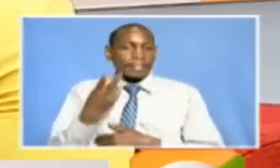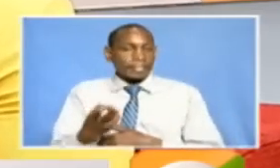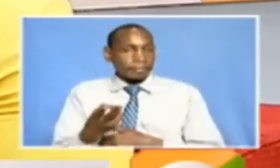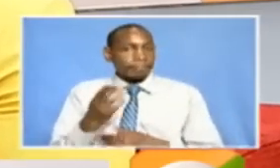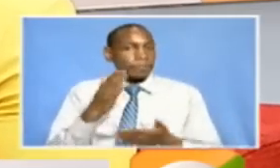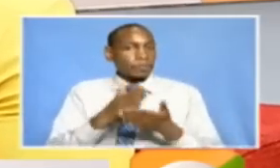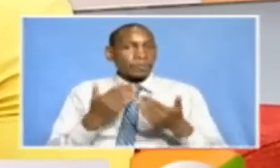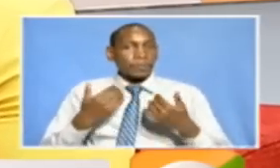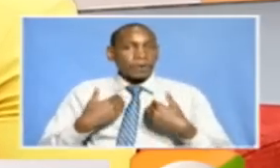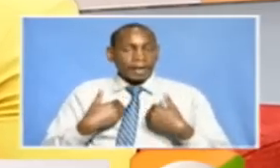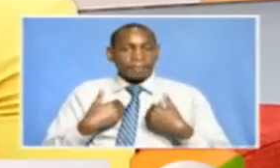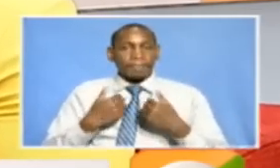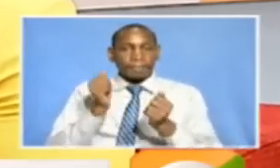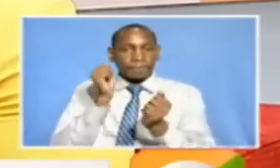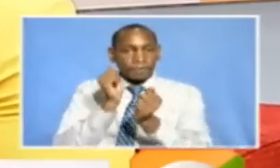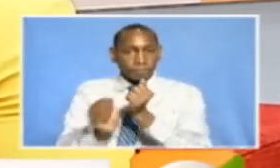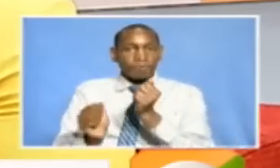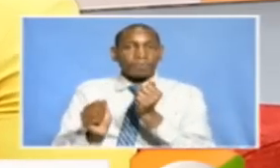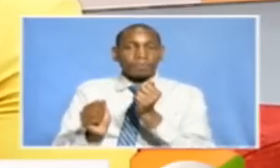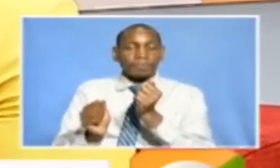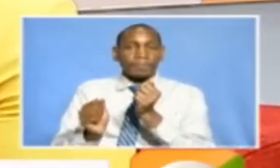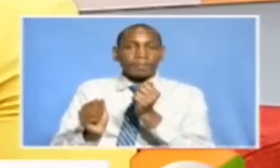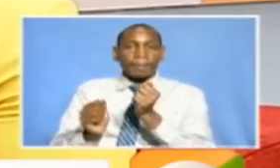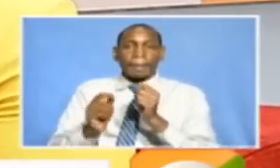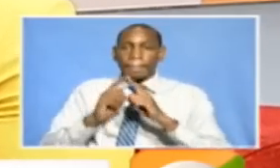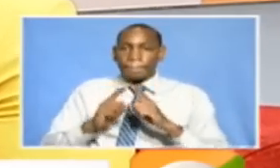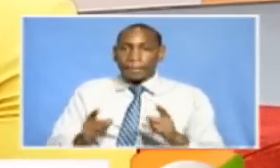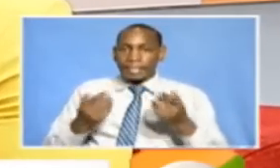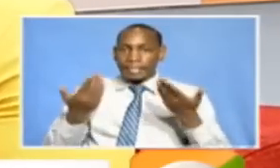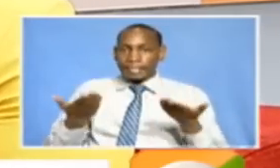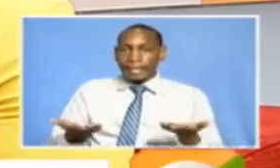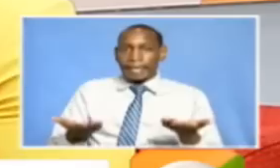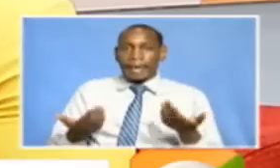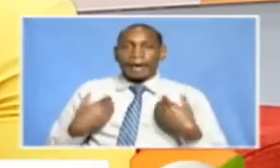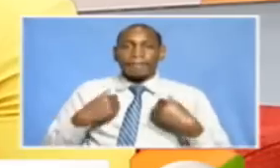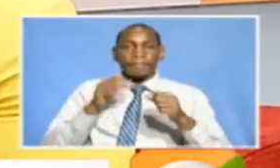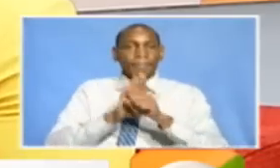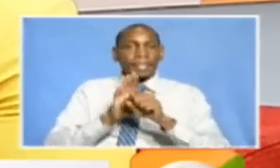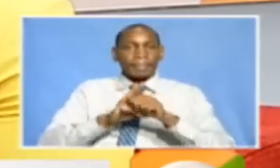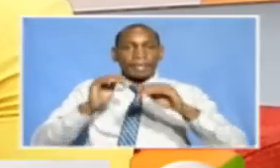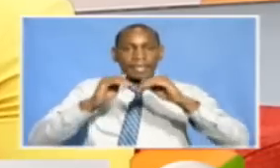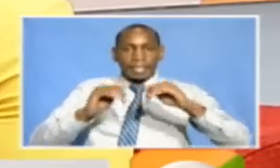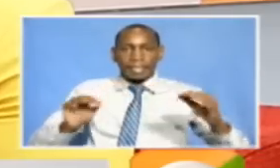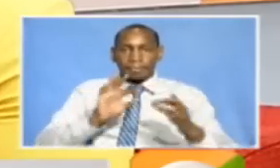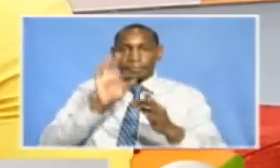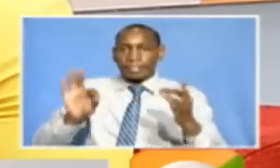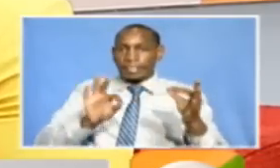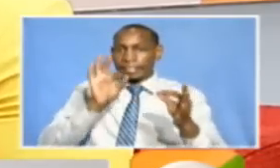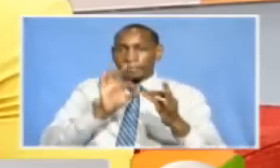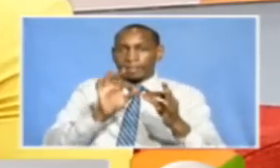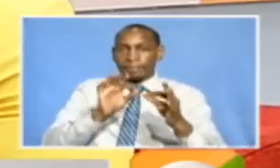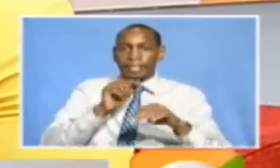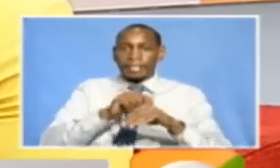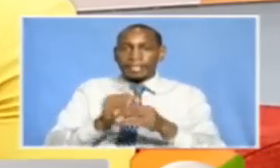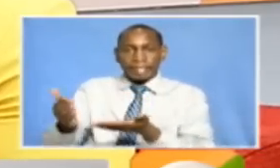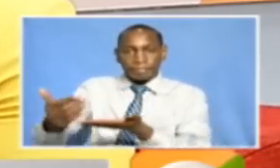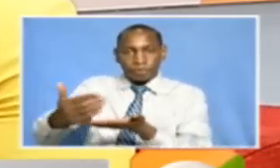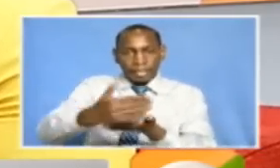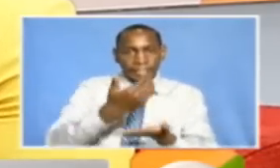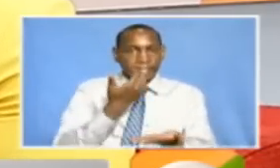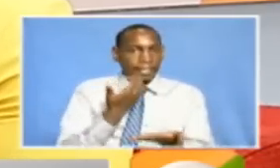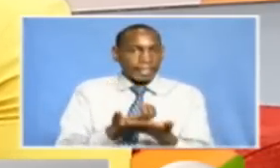ensure there is a conviction of a perpetrator. However, there exist so many gaps, specifically when it comes to collection of